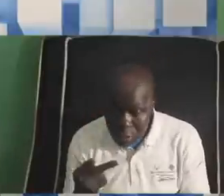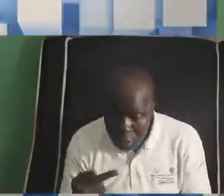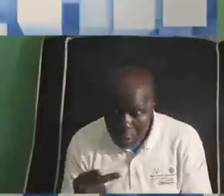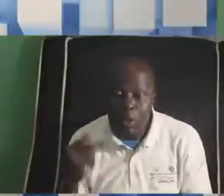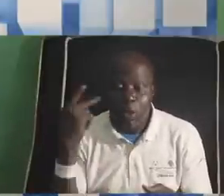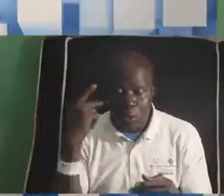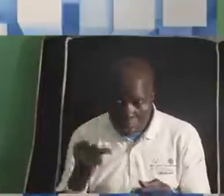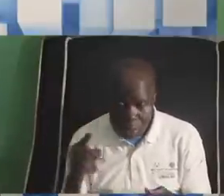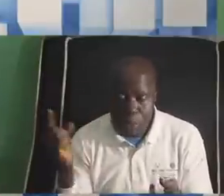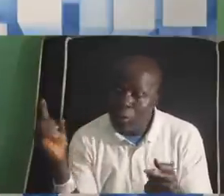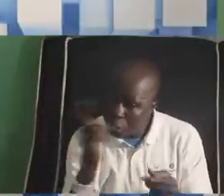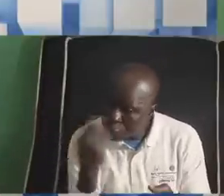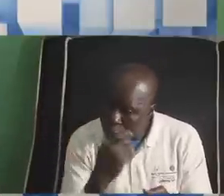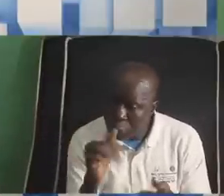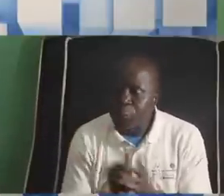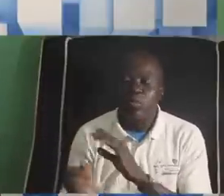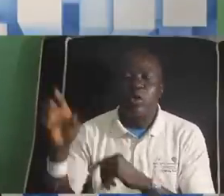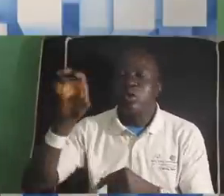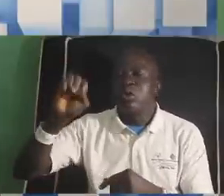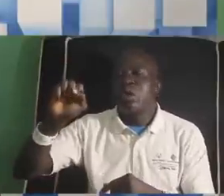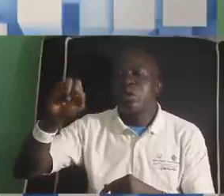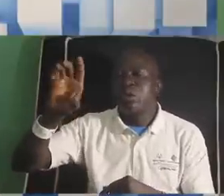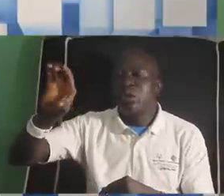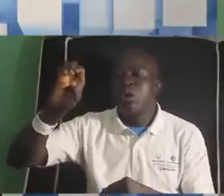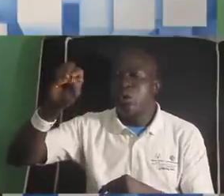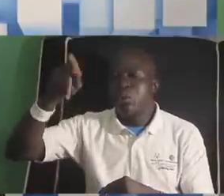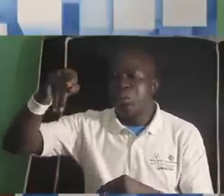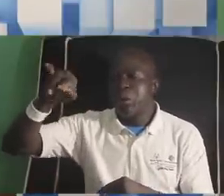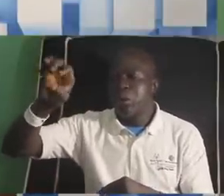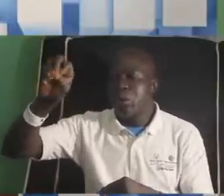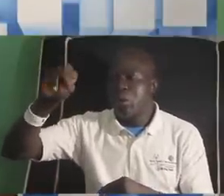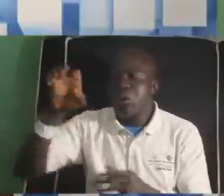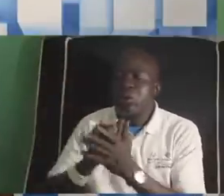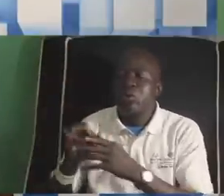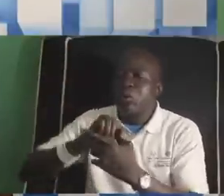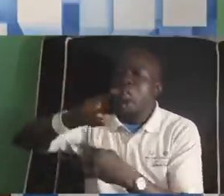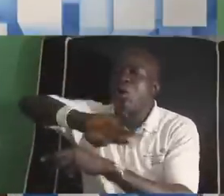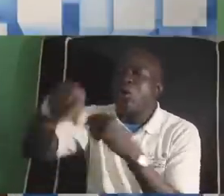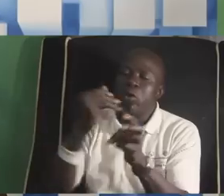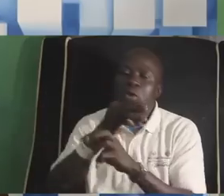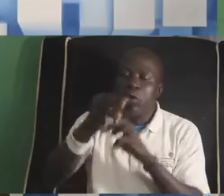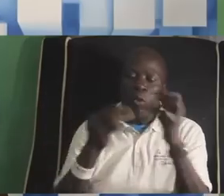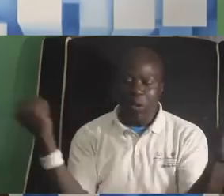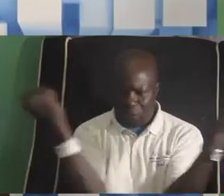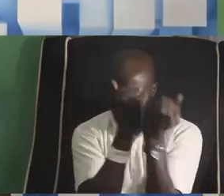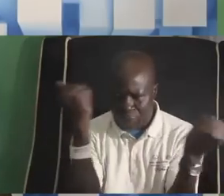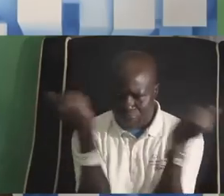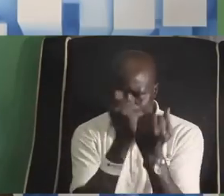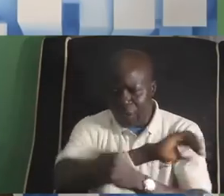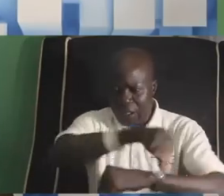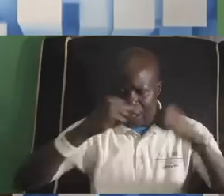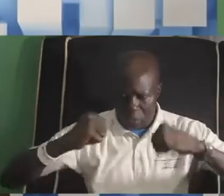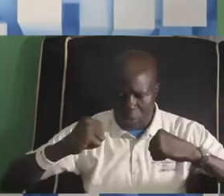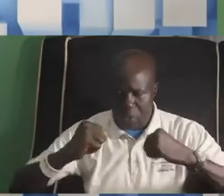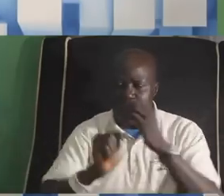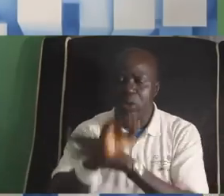witness. Scorpio ilu makani. Scorpion has gone viral. Ilu makani. He's well known. Oh, but the gadua. We know what we call prayer. Oh,